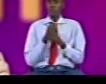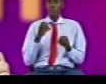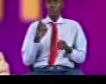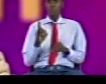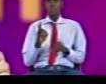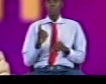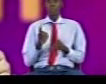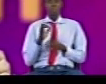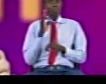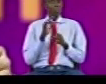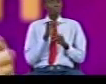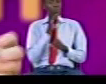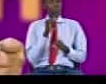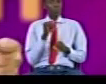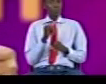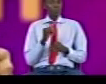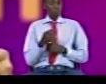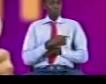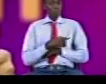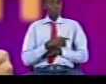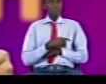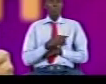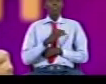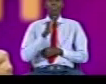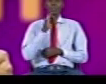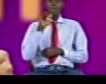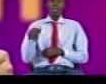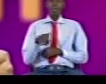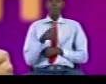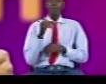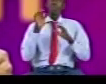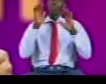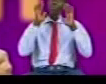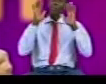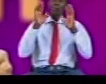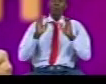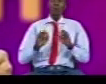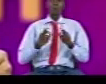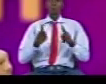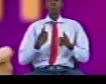If not, today will be another wonderful opportunity.